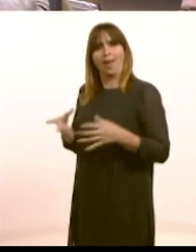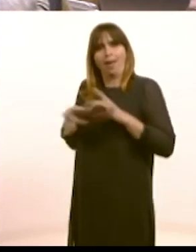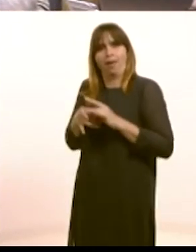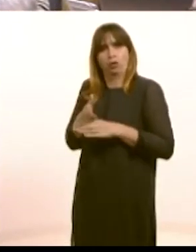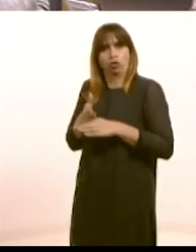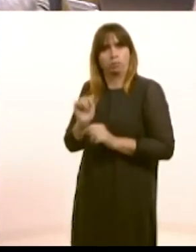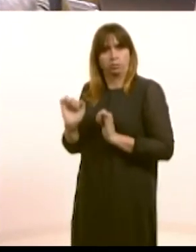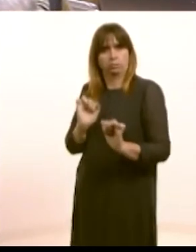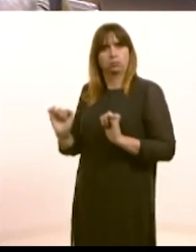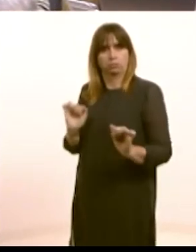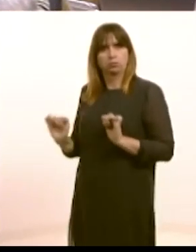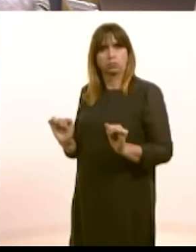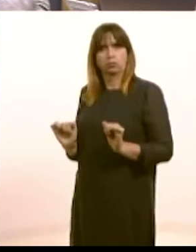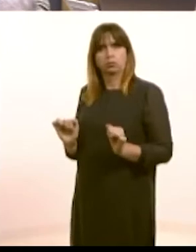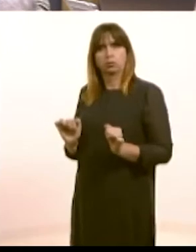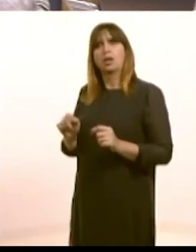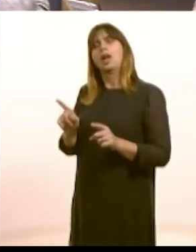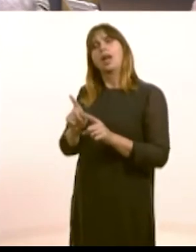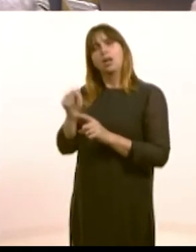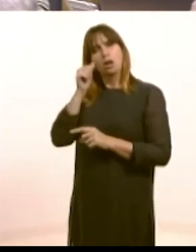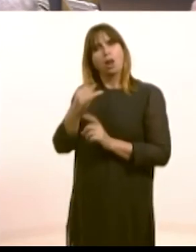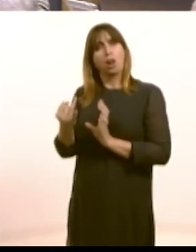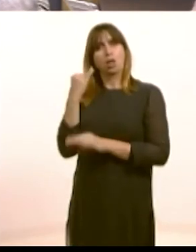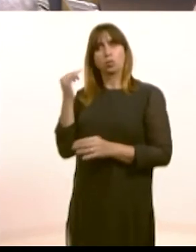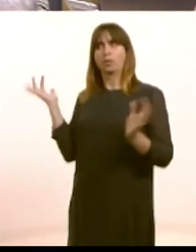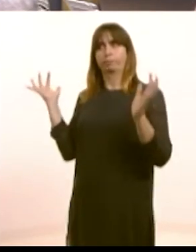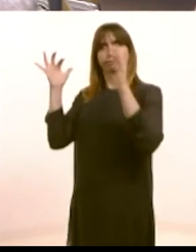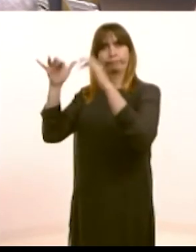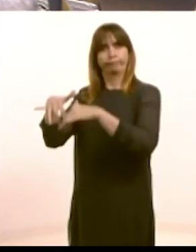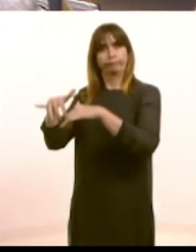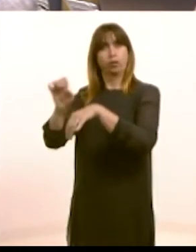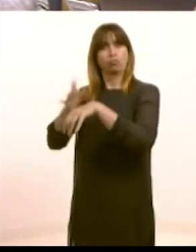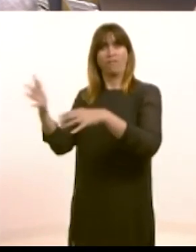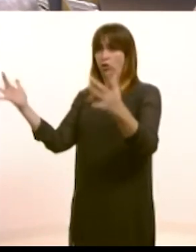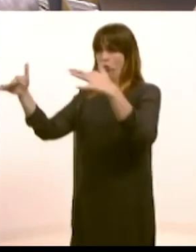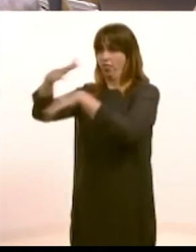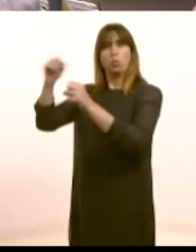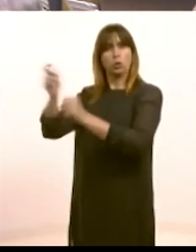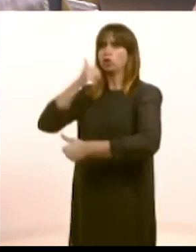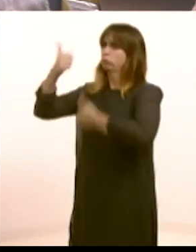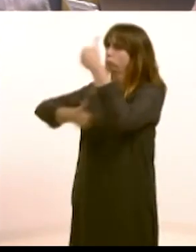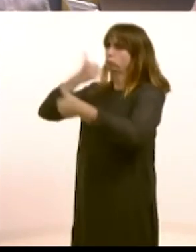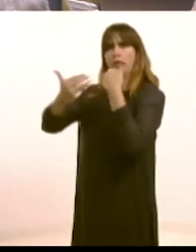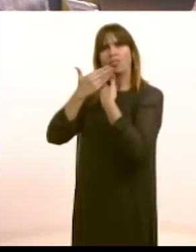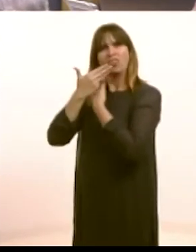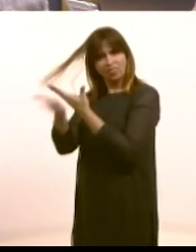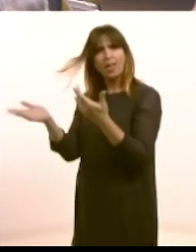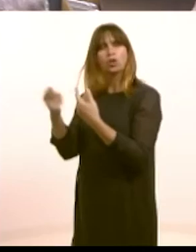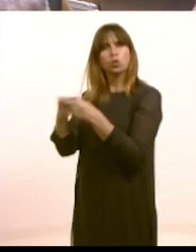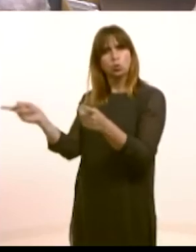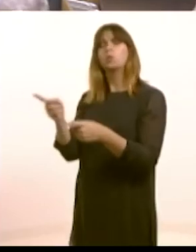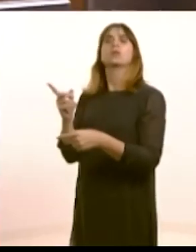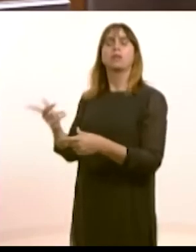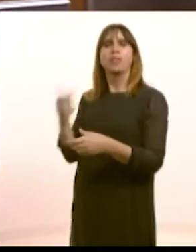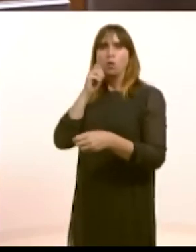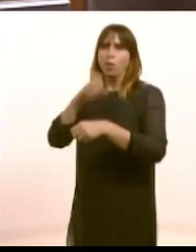Rees for hosting an event last week at which all of those professions were there. They deserve our thanks and our gratitude. They have a huge role to